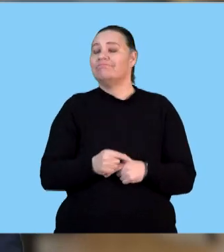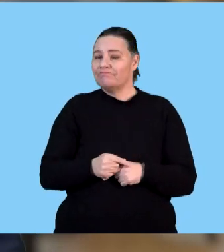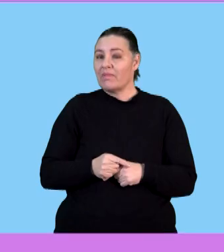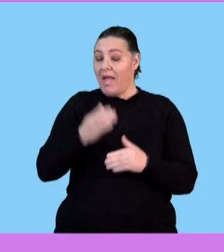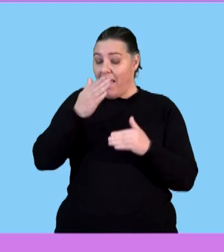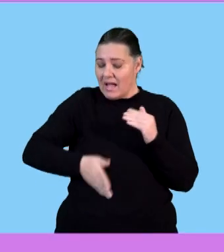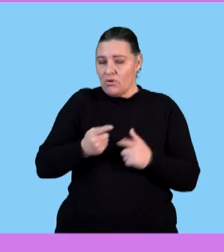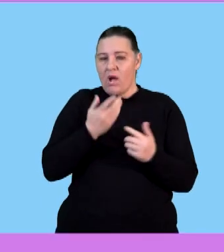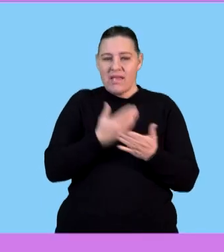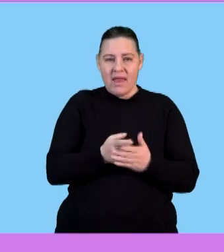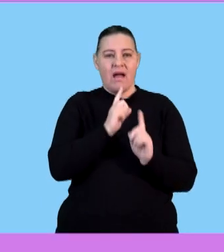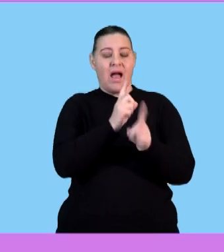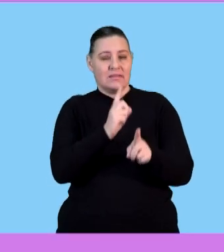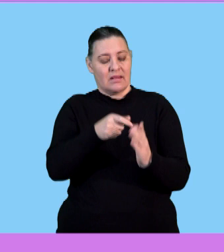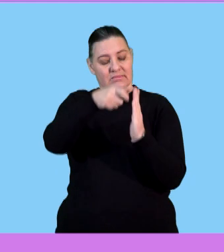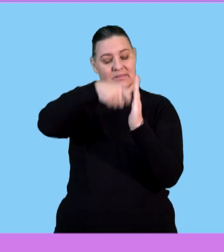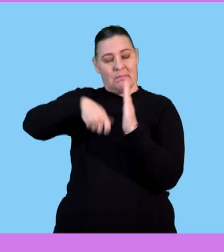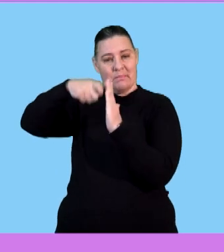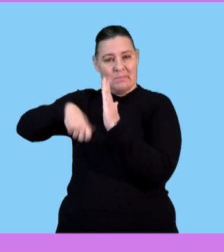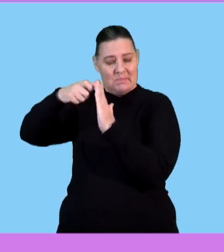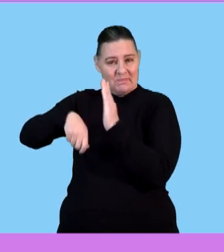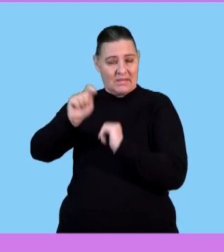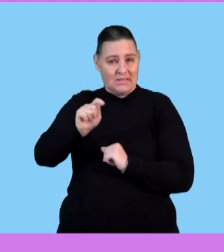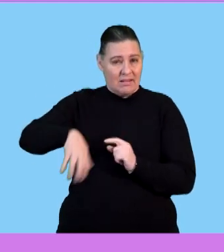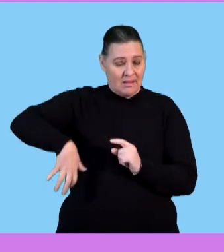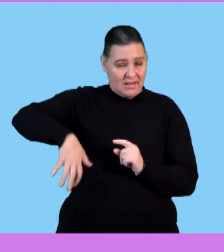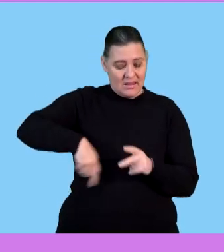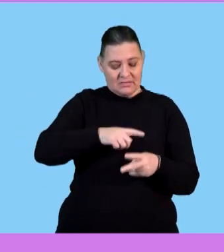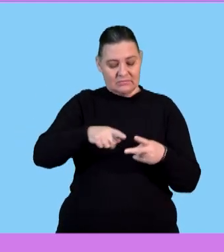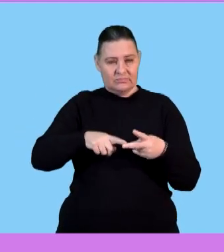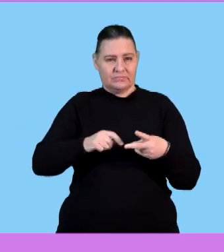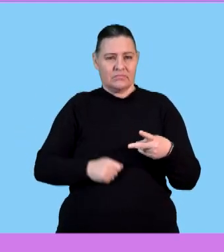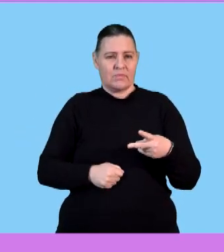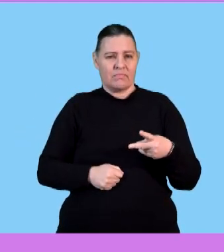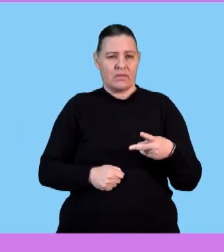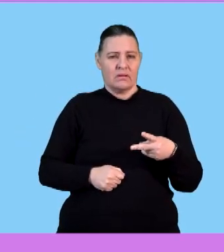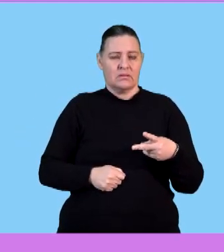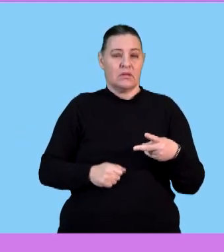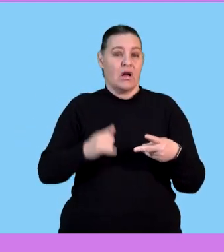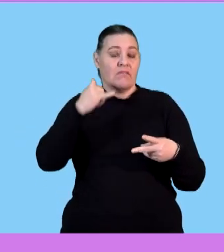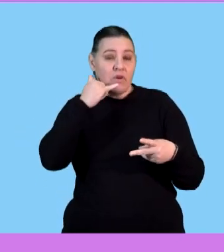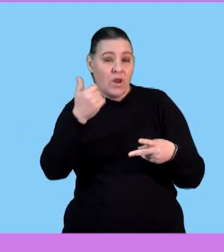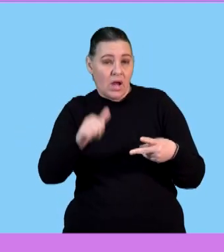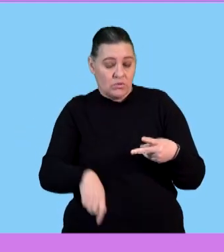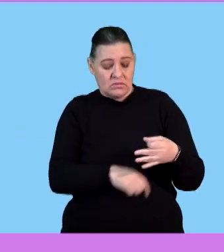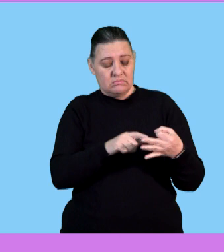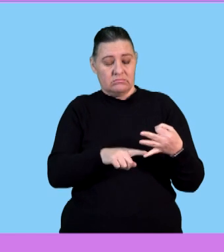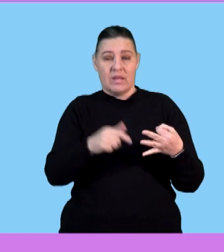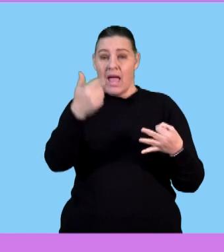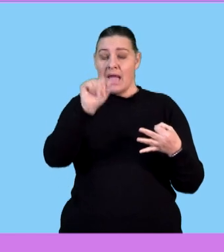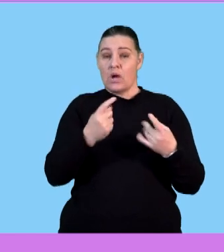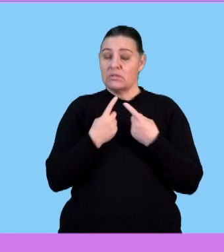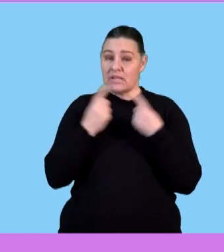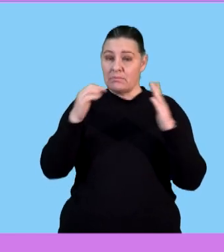able to answer questions on till slips, answer questions on phone accounts, answer questions on account